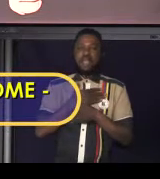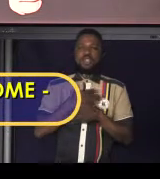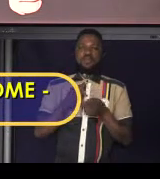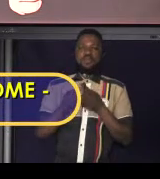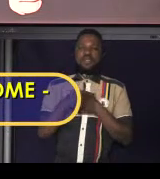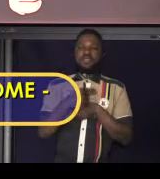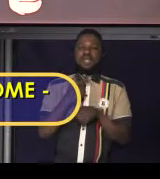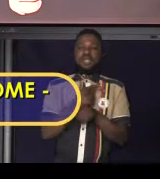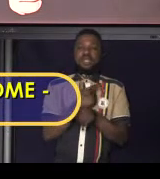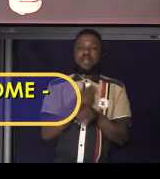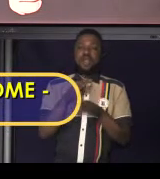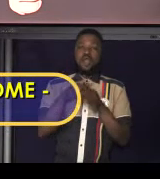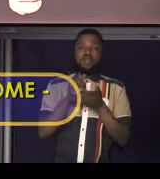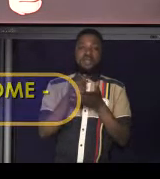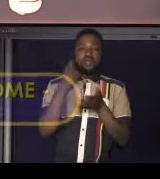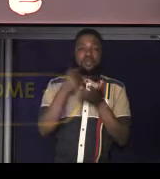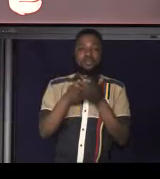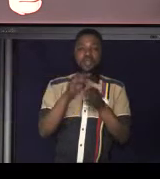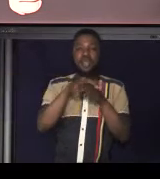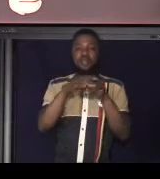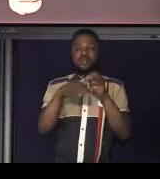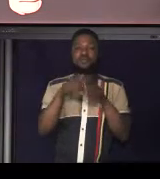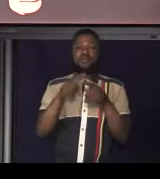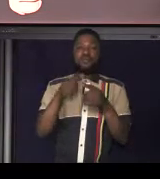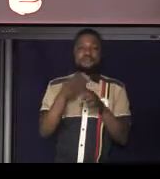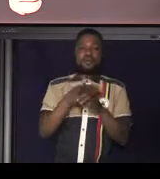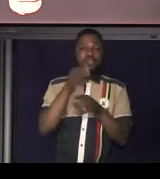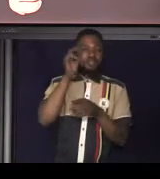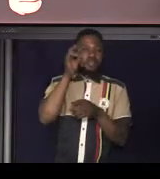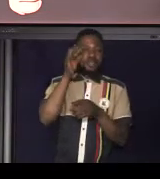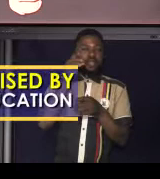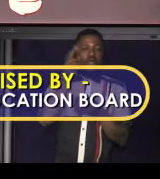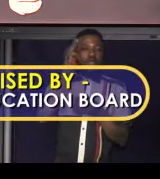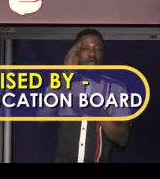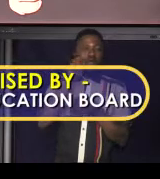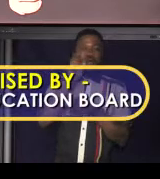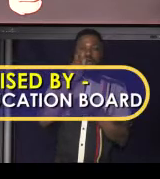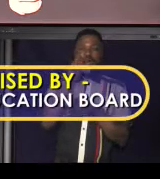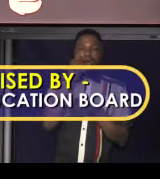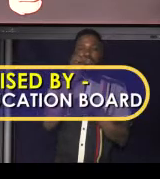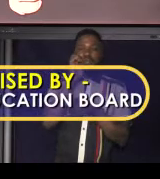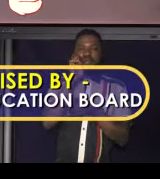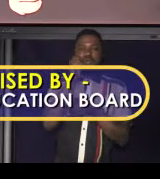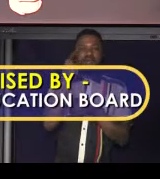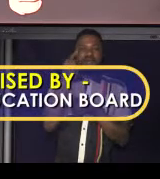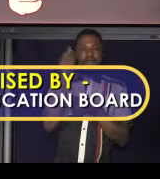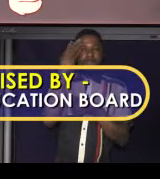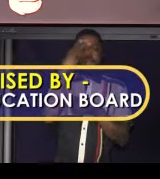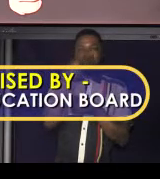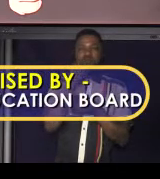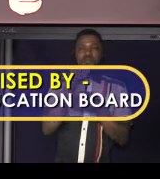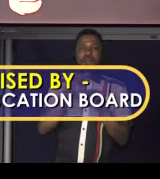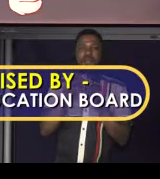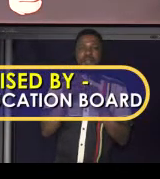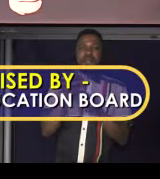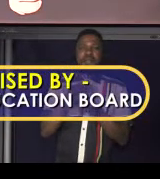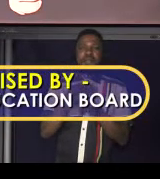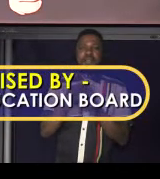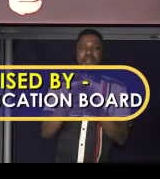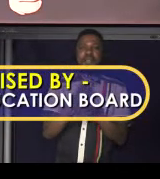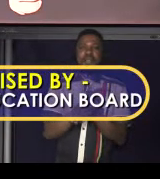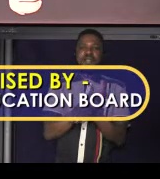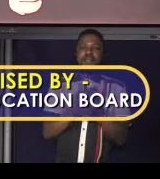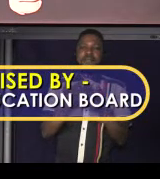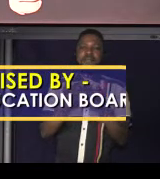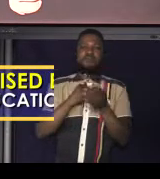enjoyed today's lesson. And on that note, I hand you over to the mathematician, Uncle Agbaje, for a beautifully packaged